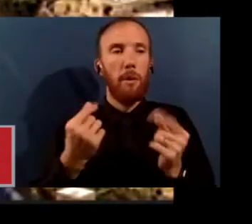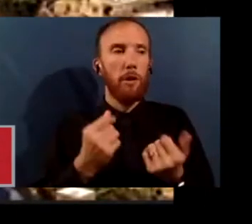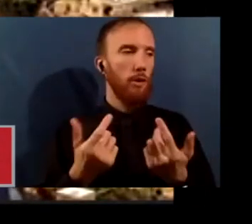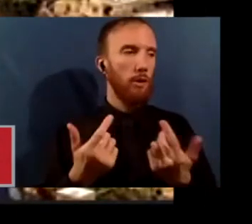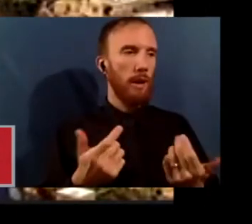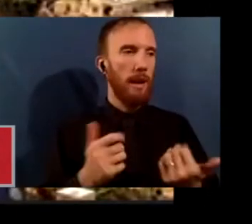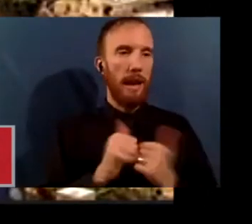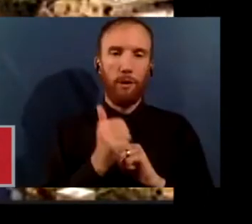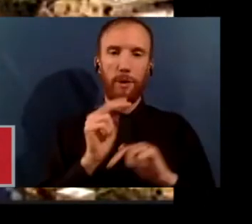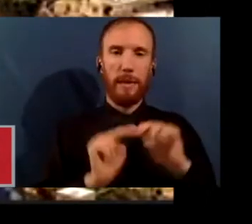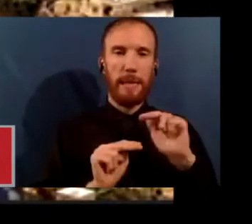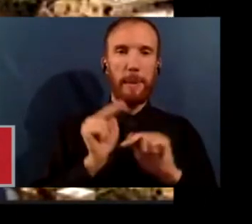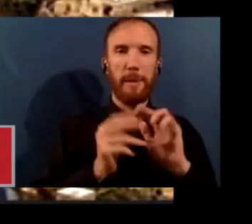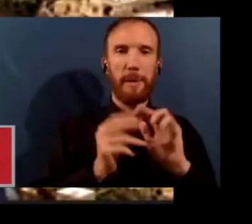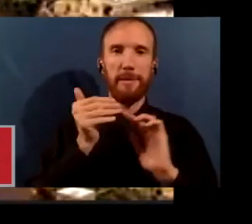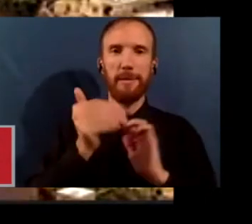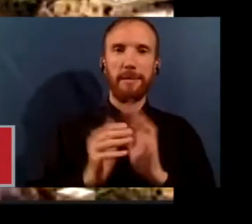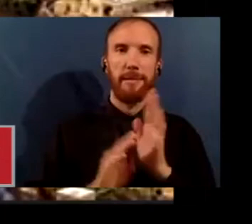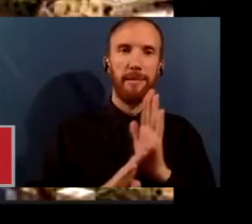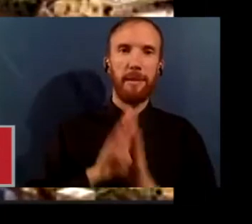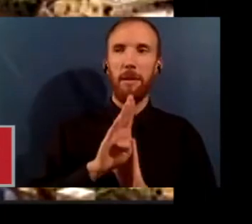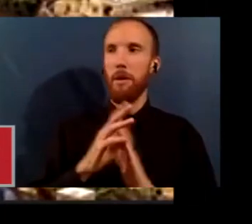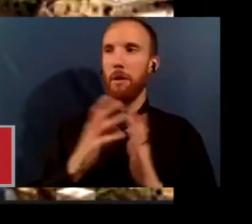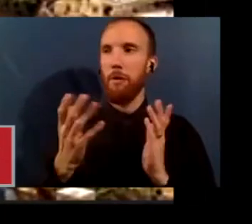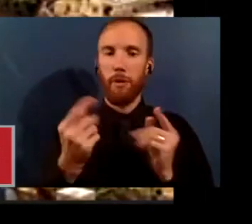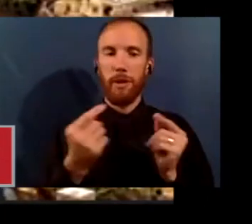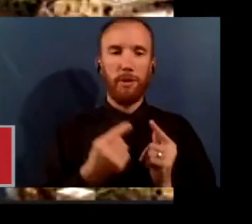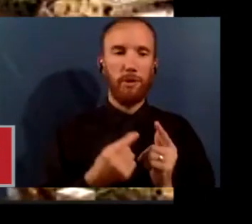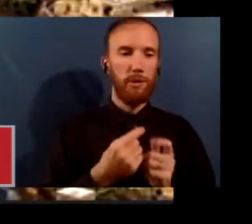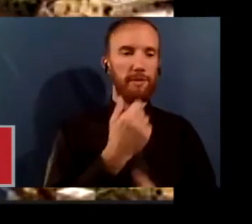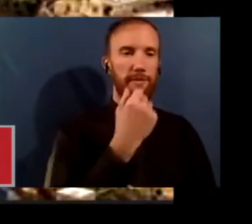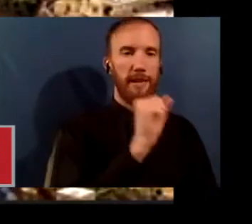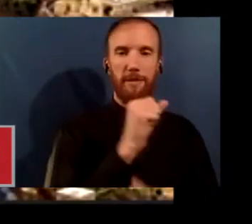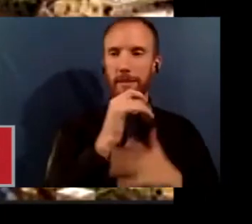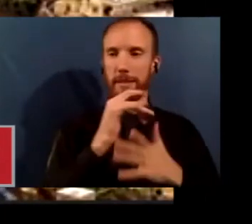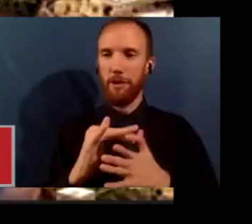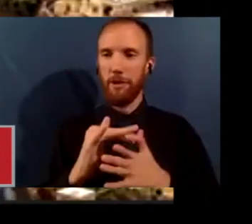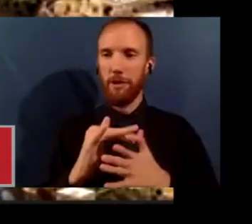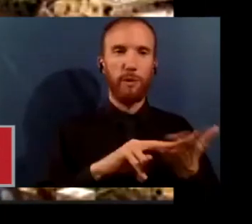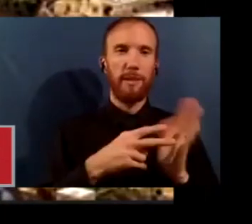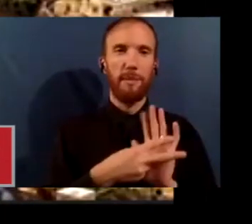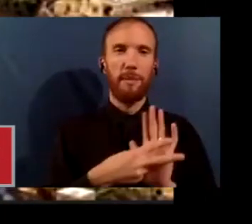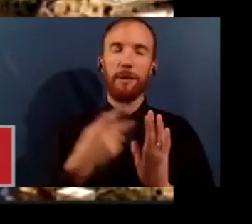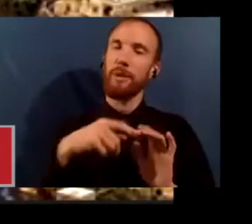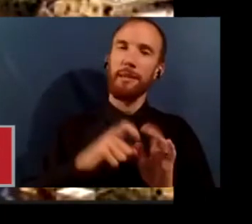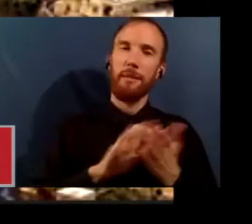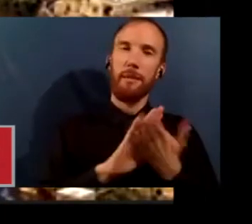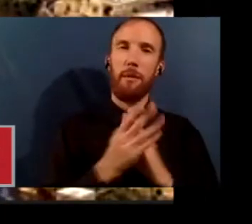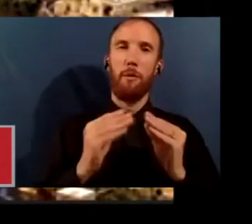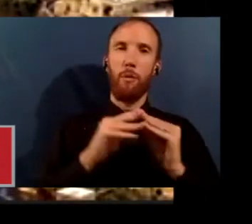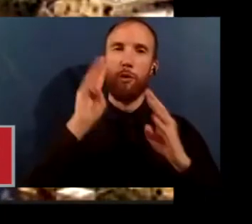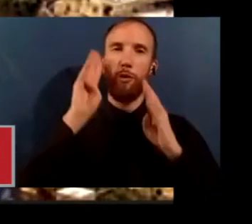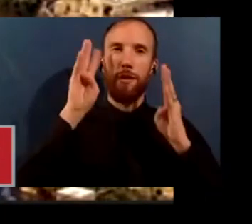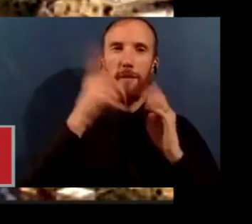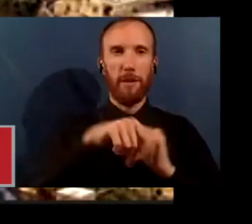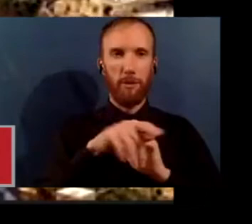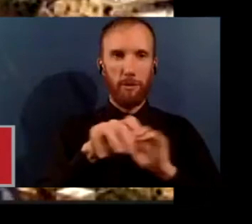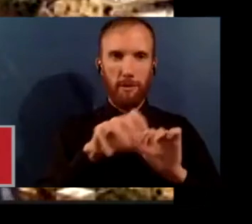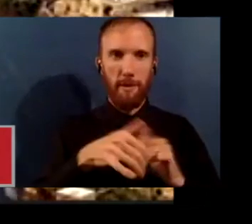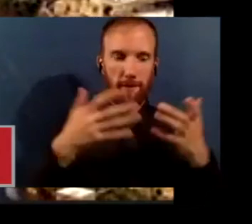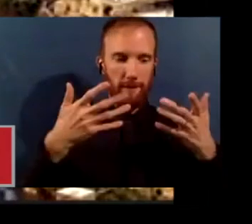the nature of activist scholarship be? And we have to be creative. And that's what you've done. That's what you've inspired us